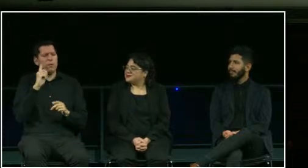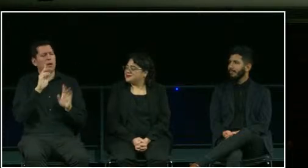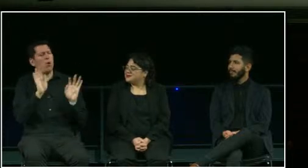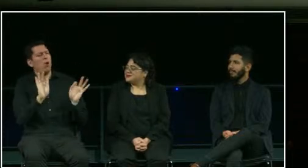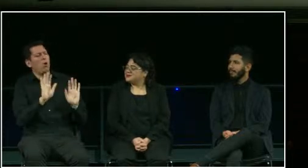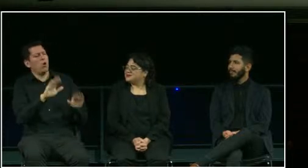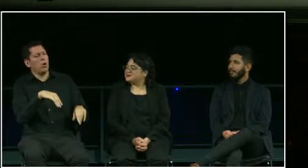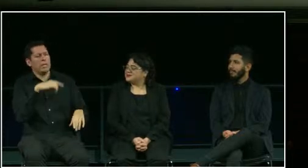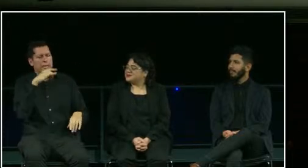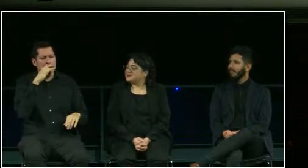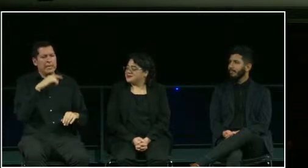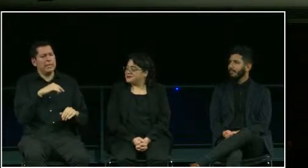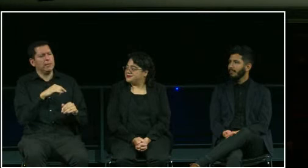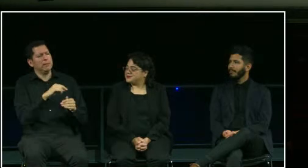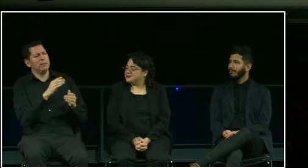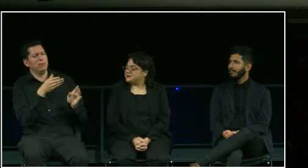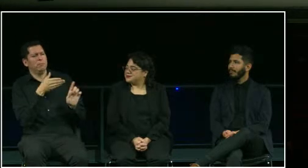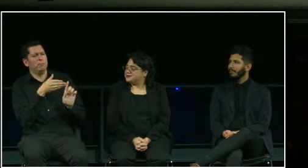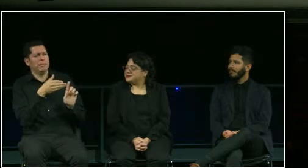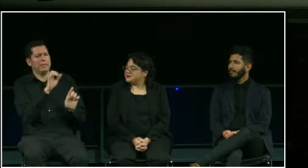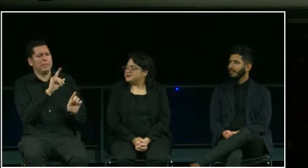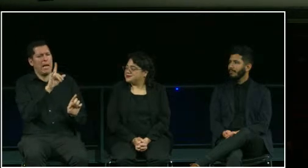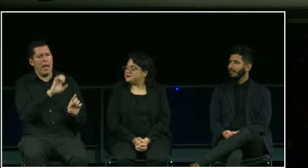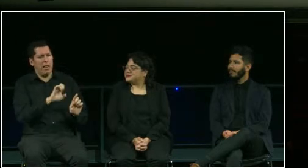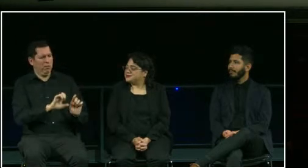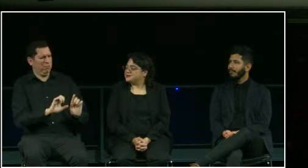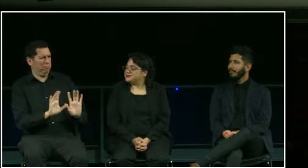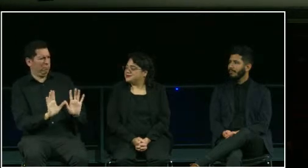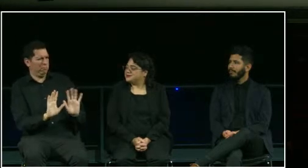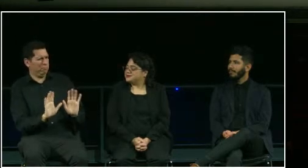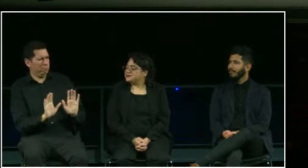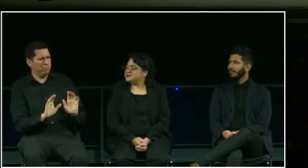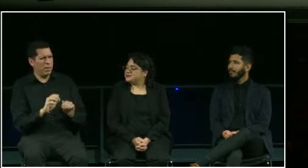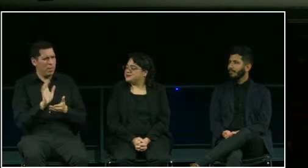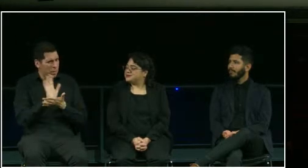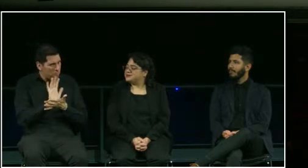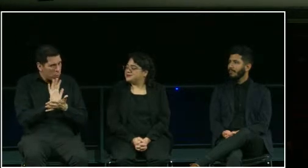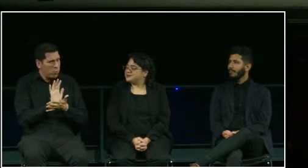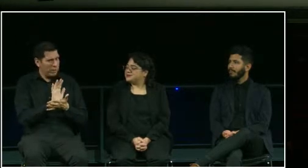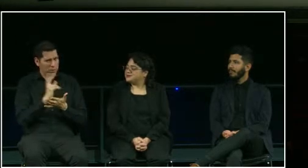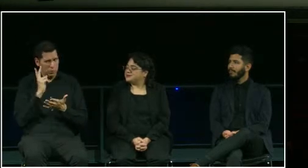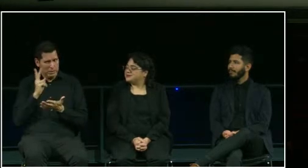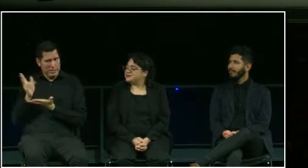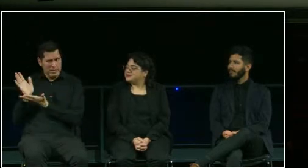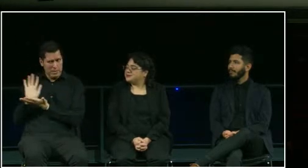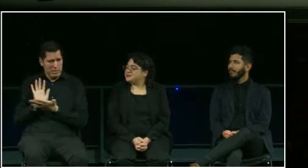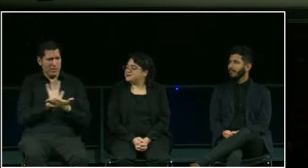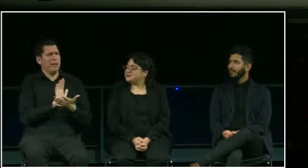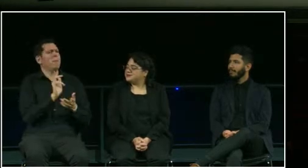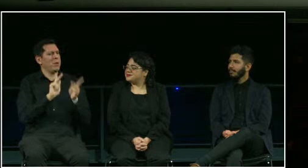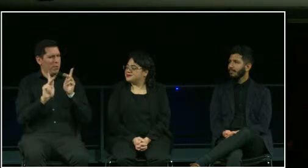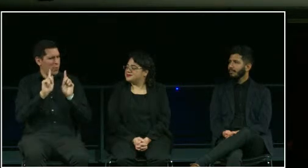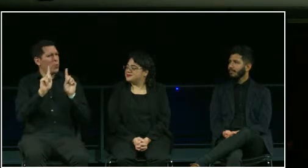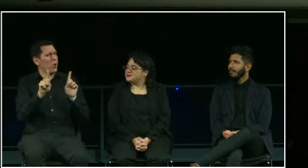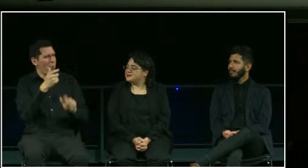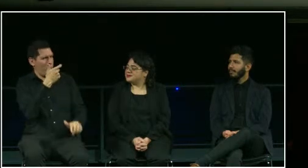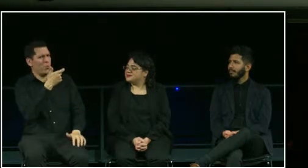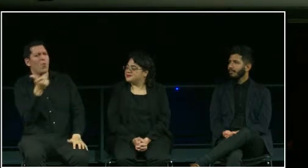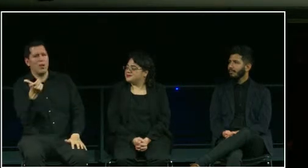kid's medium, but you know, the films on this stage, people go out and see.